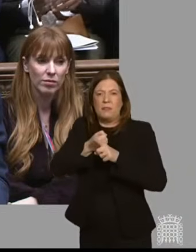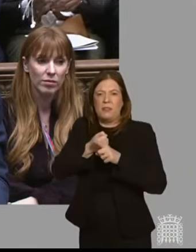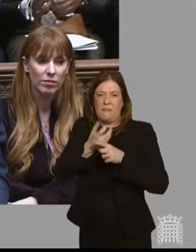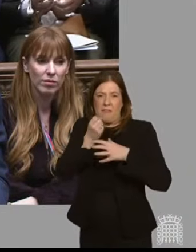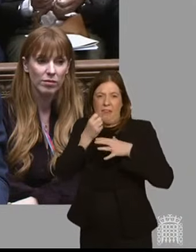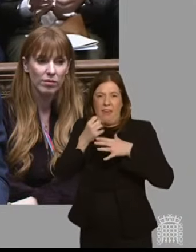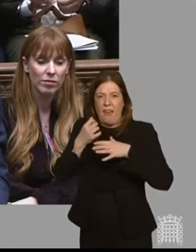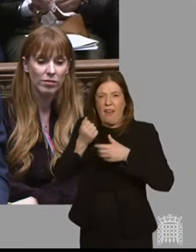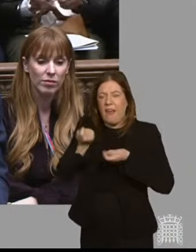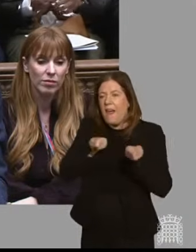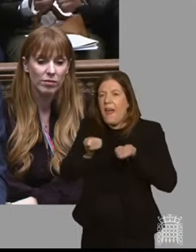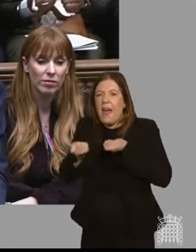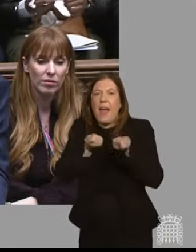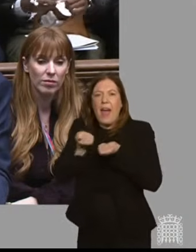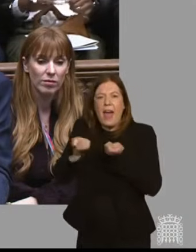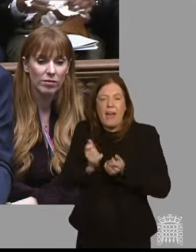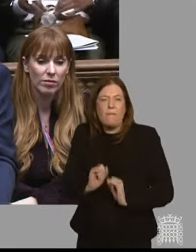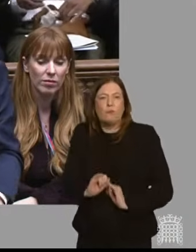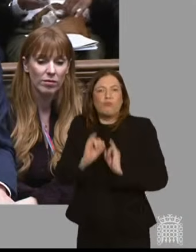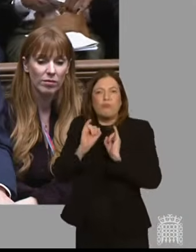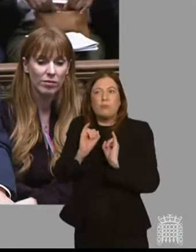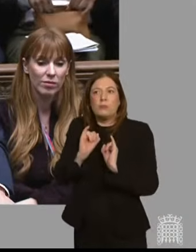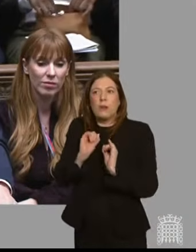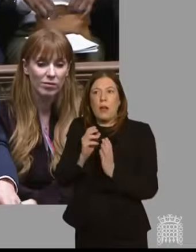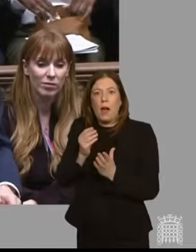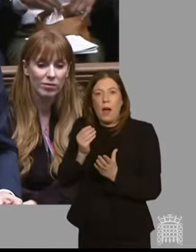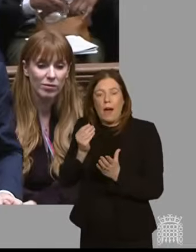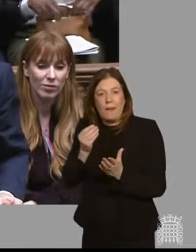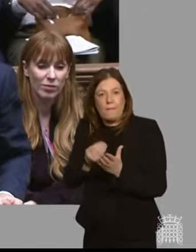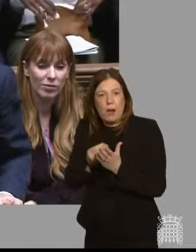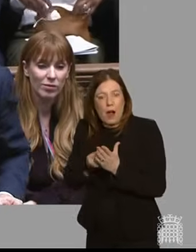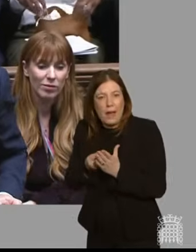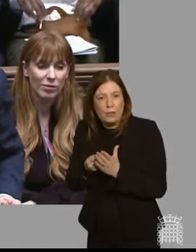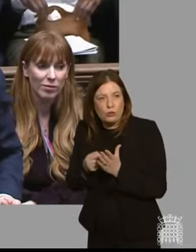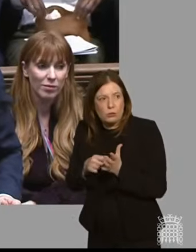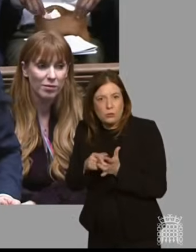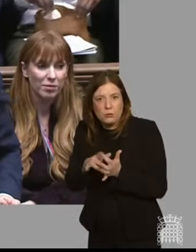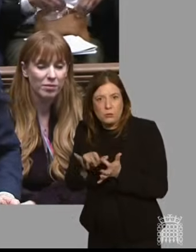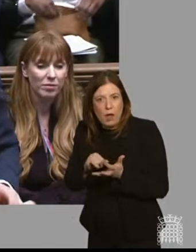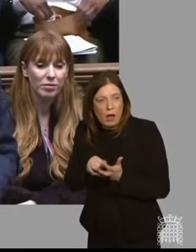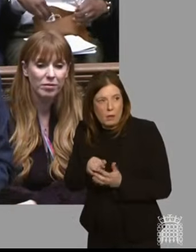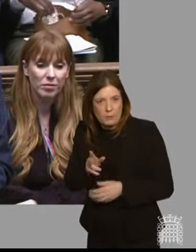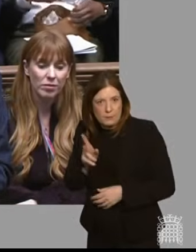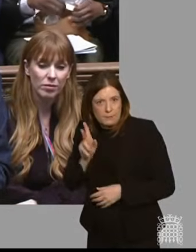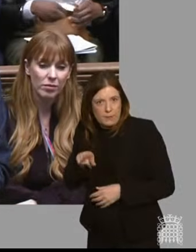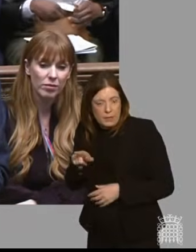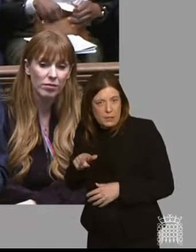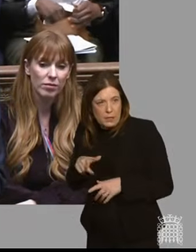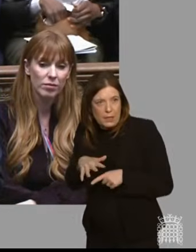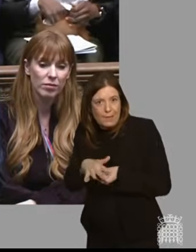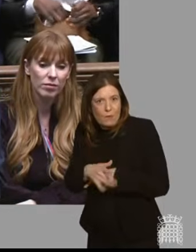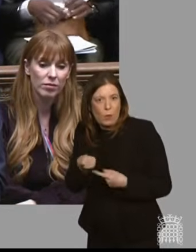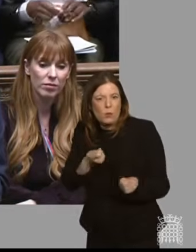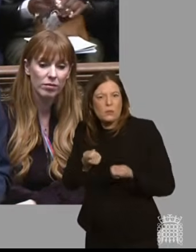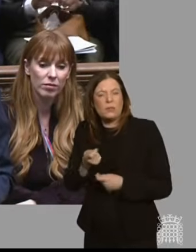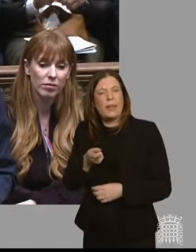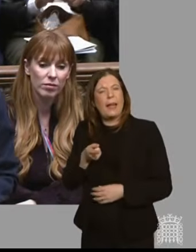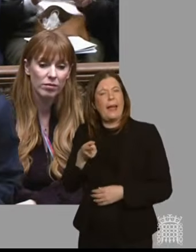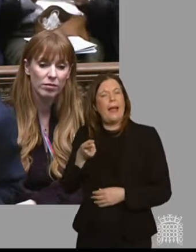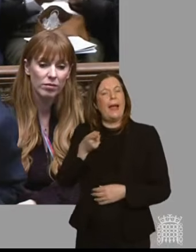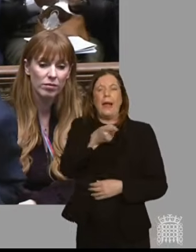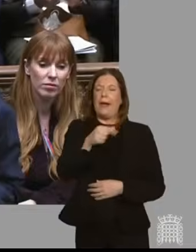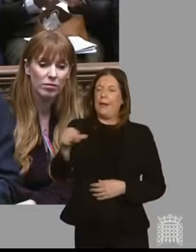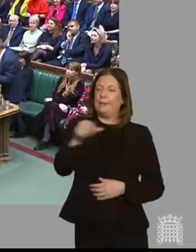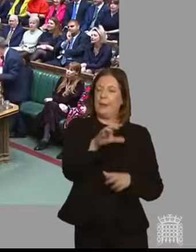Financial Times. At what point did his party give up on governing and become the political wing of the Flat